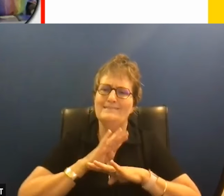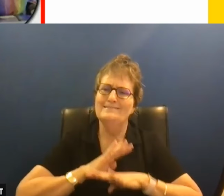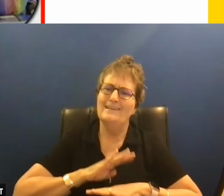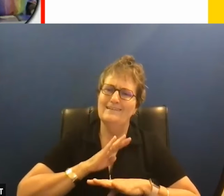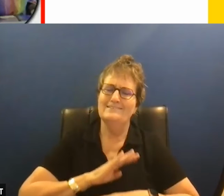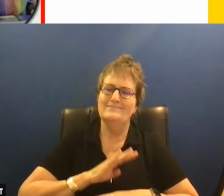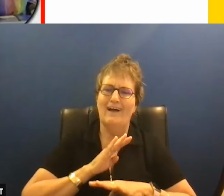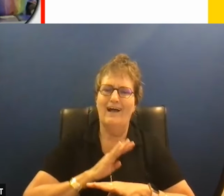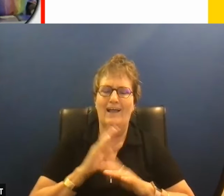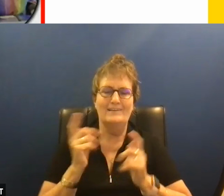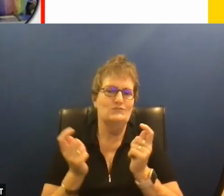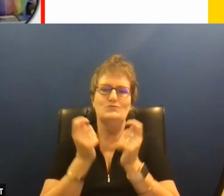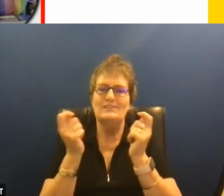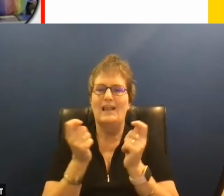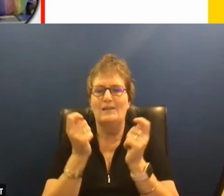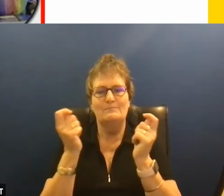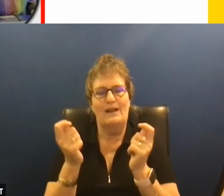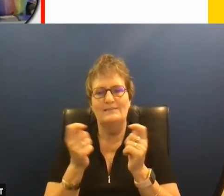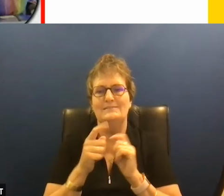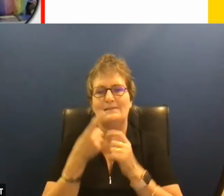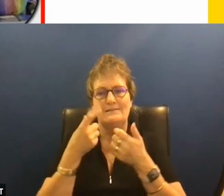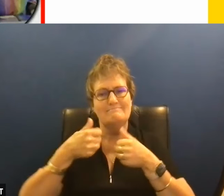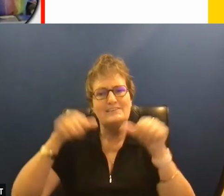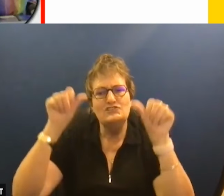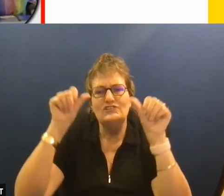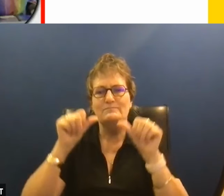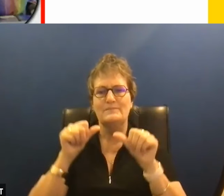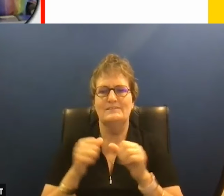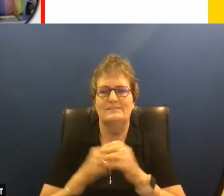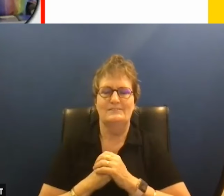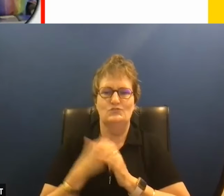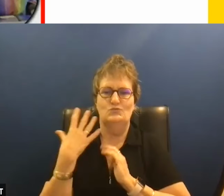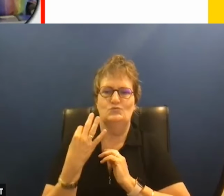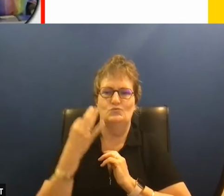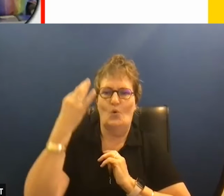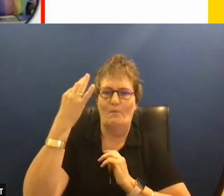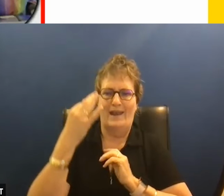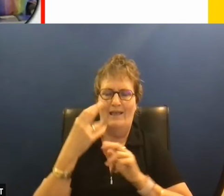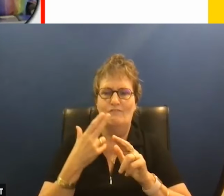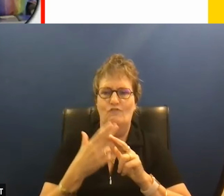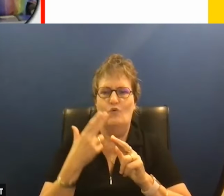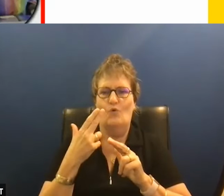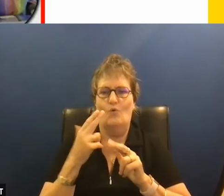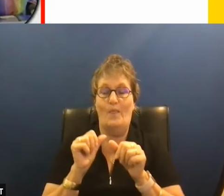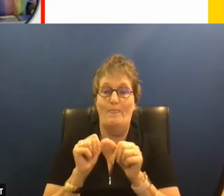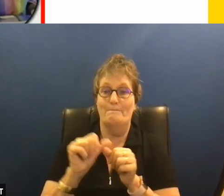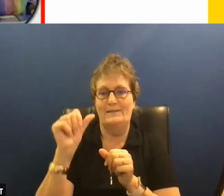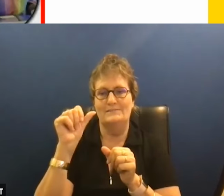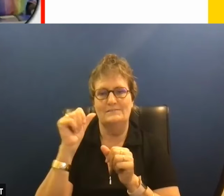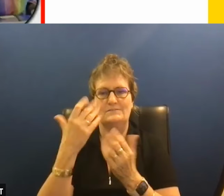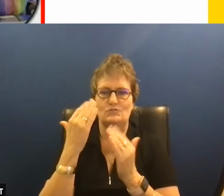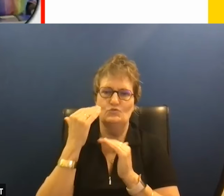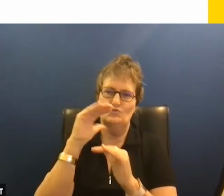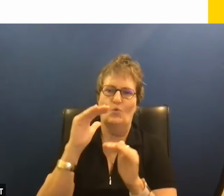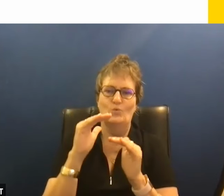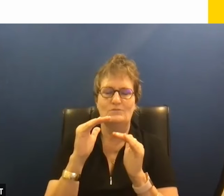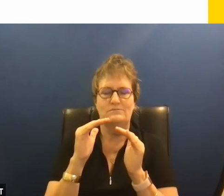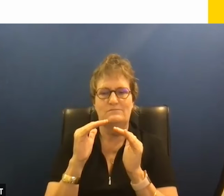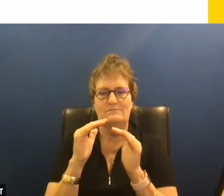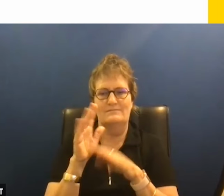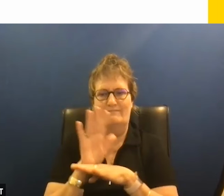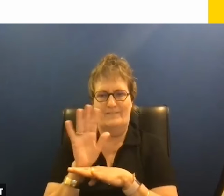and celebrate this achievement that will be nominated for being the best short film